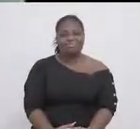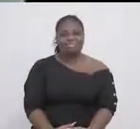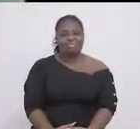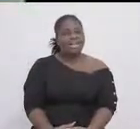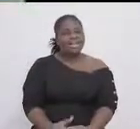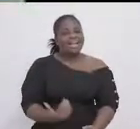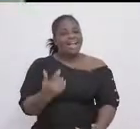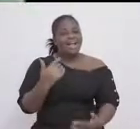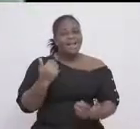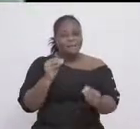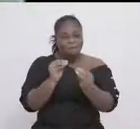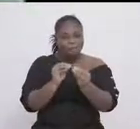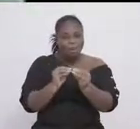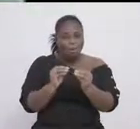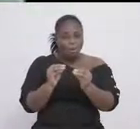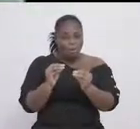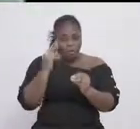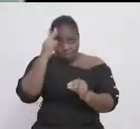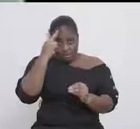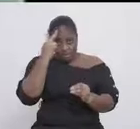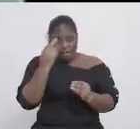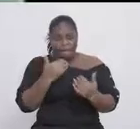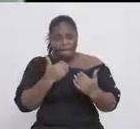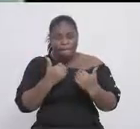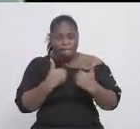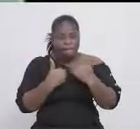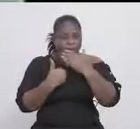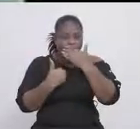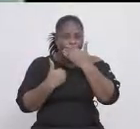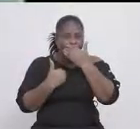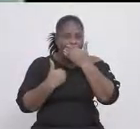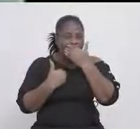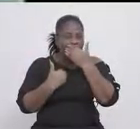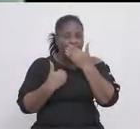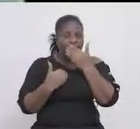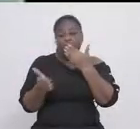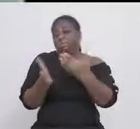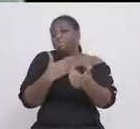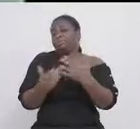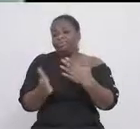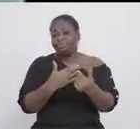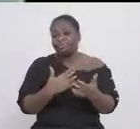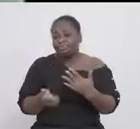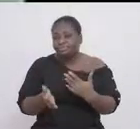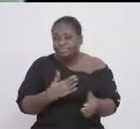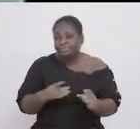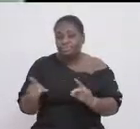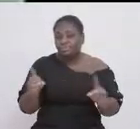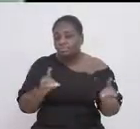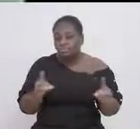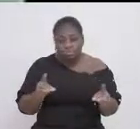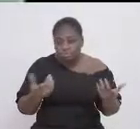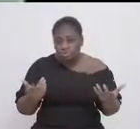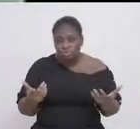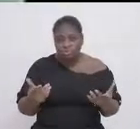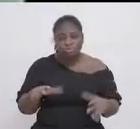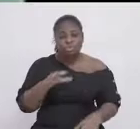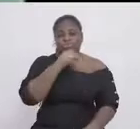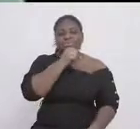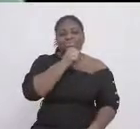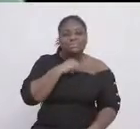And it's the more reason why I'm passionate about this topic, meaning that irrespective of your